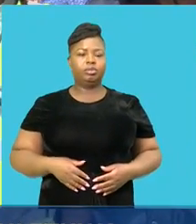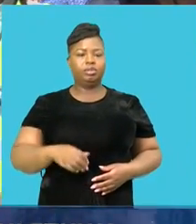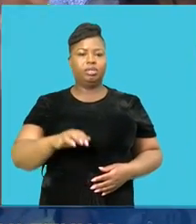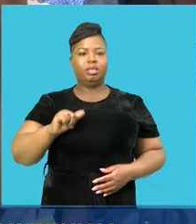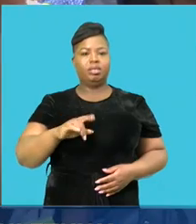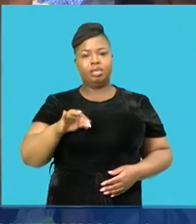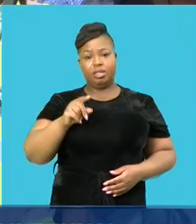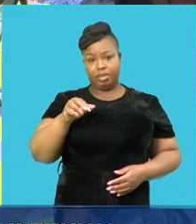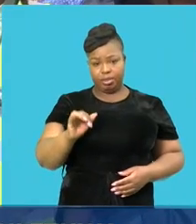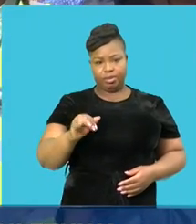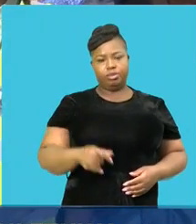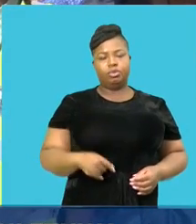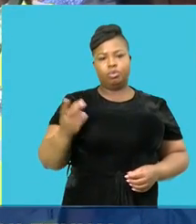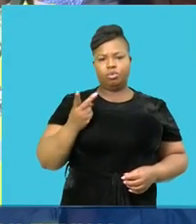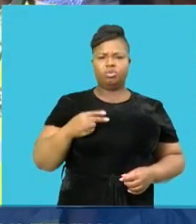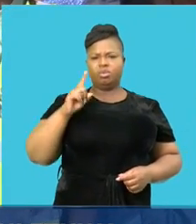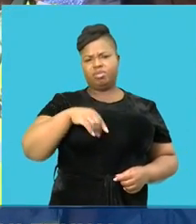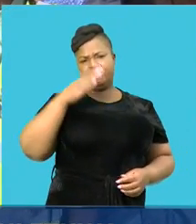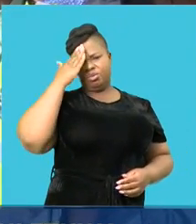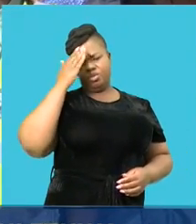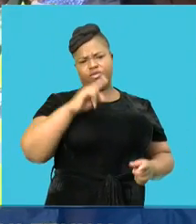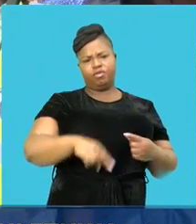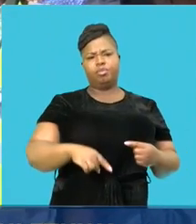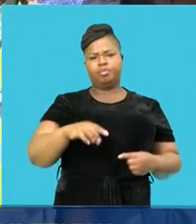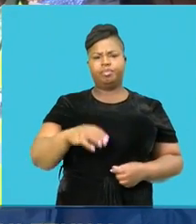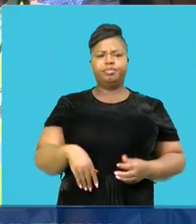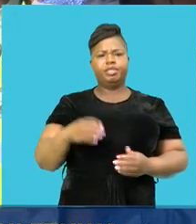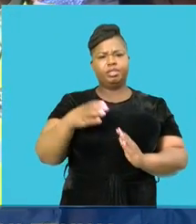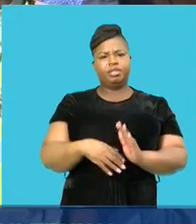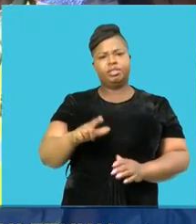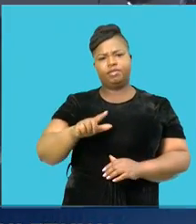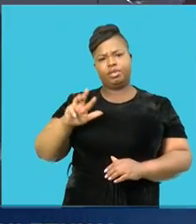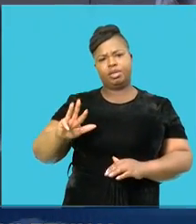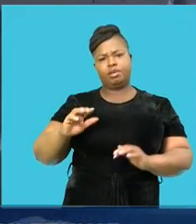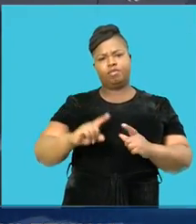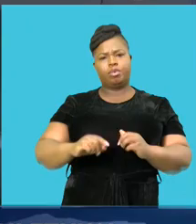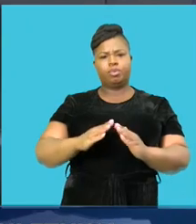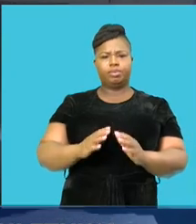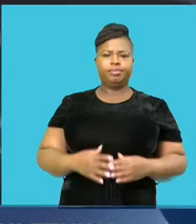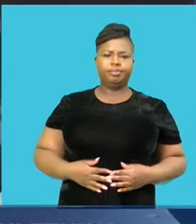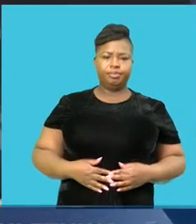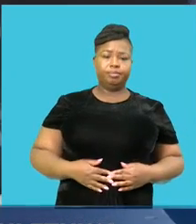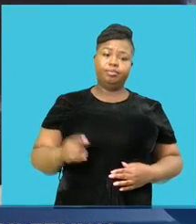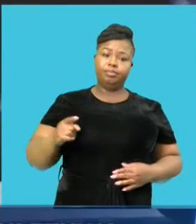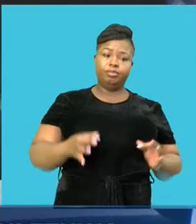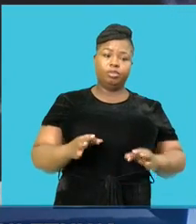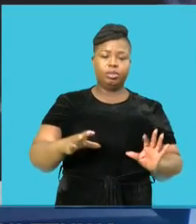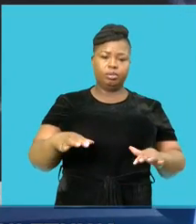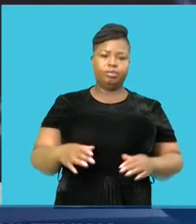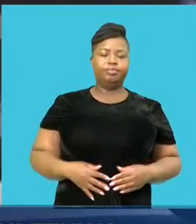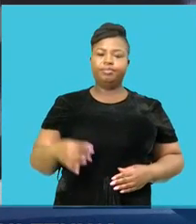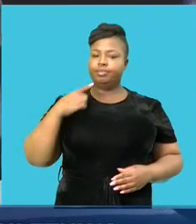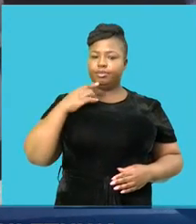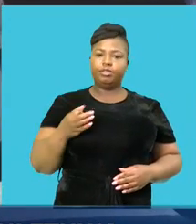eyitaling kuyayazeka ngazo kwilokhuzana kwi-section 79 ye-housing. Eli qela lithi ukuya phambili